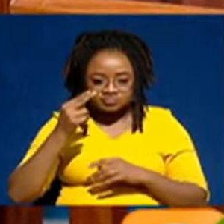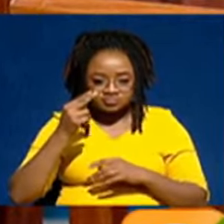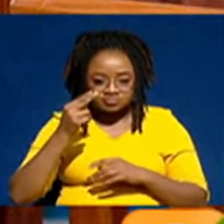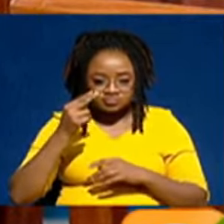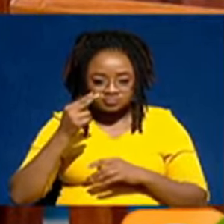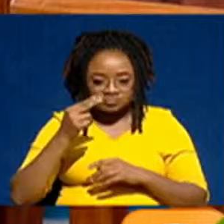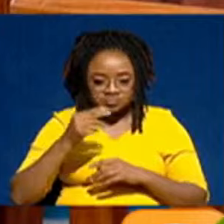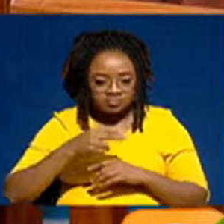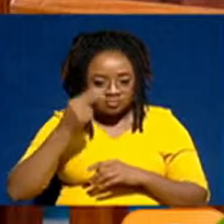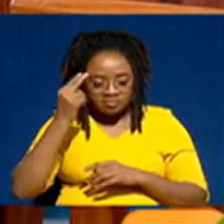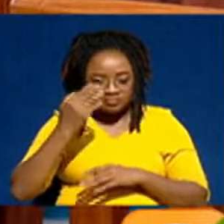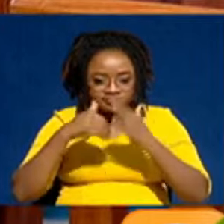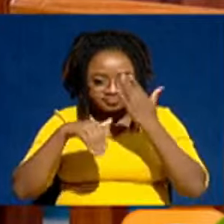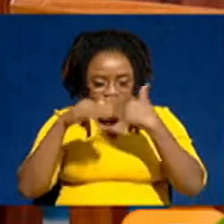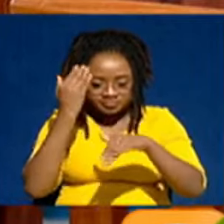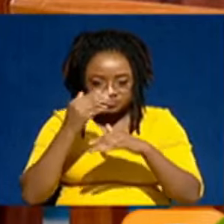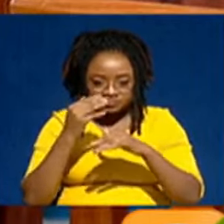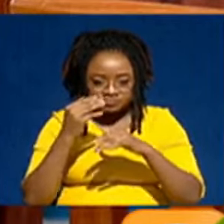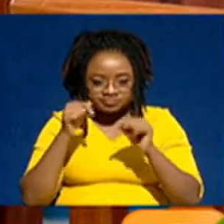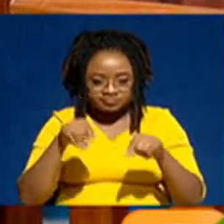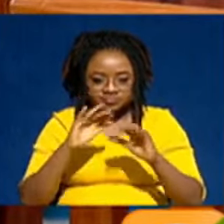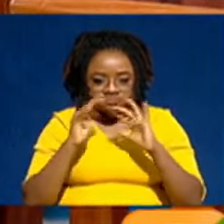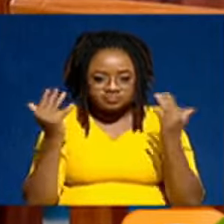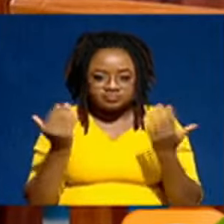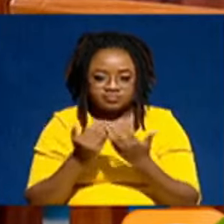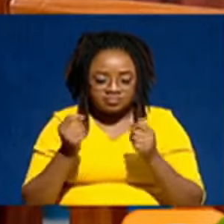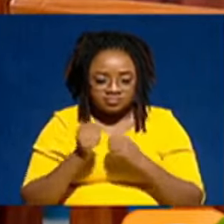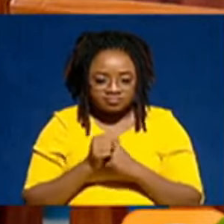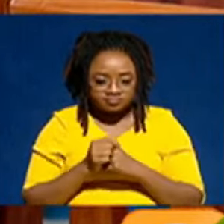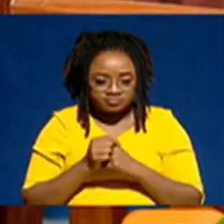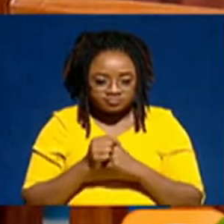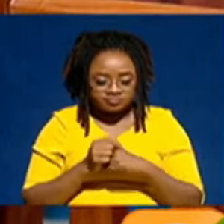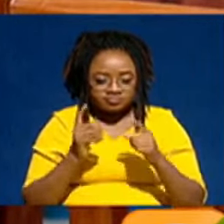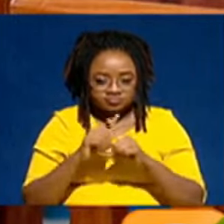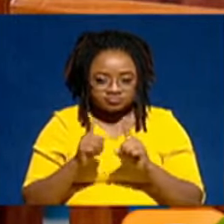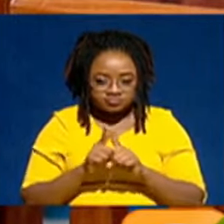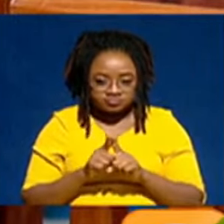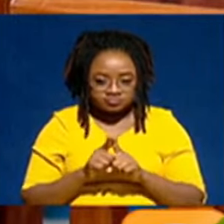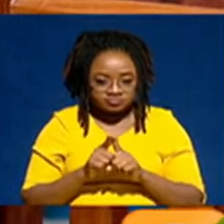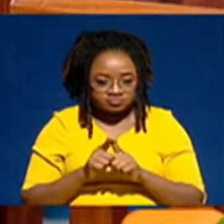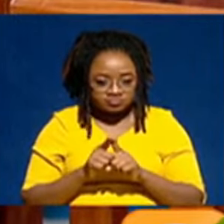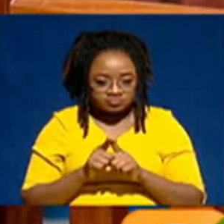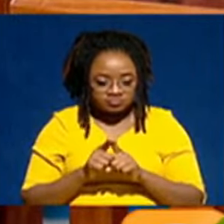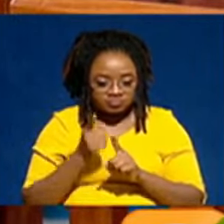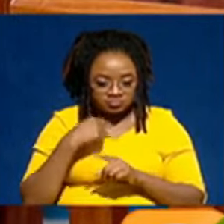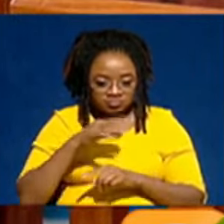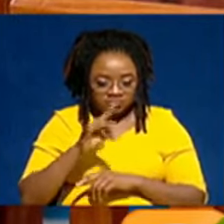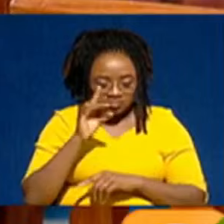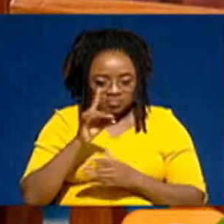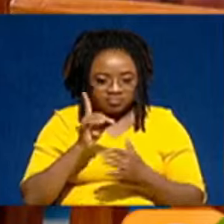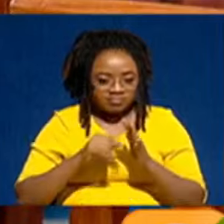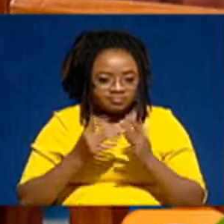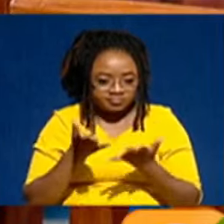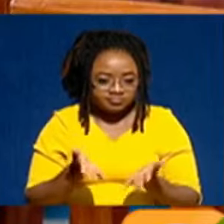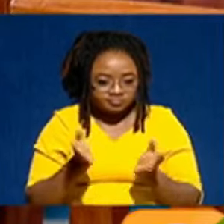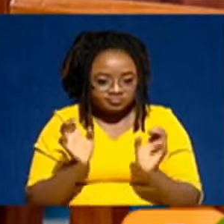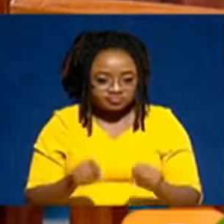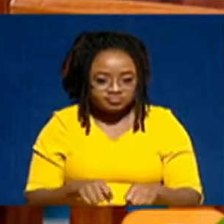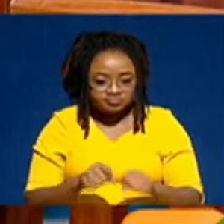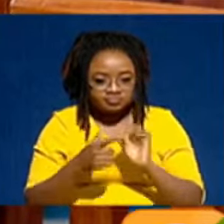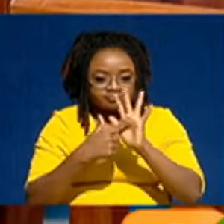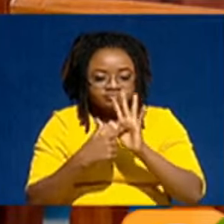highly qualified professionals in the world. Why are we not making use of them? Yet they are there, yet they are available. If I give you a scenario,